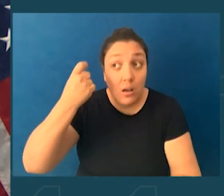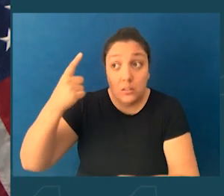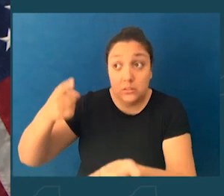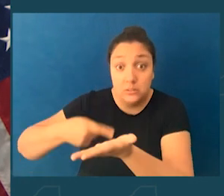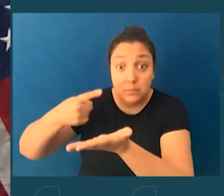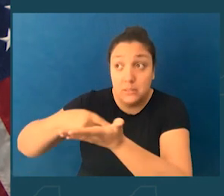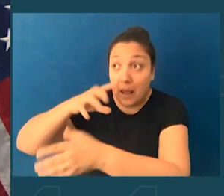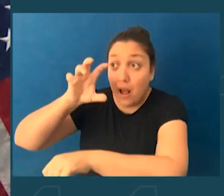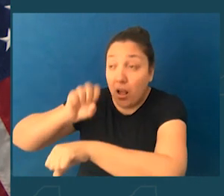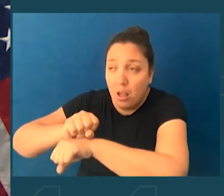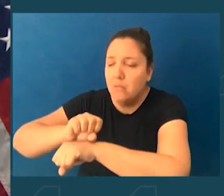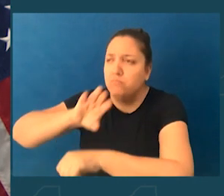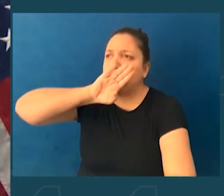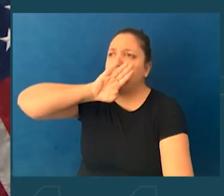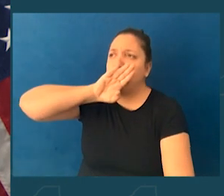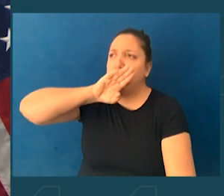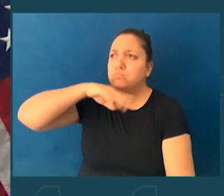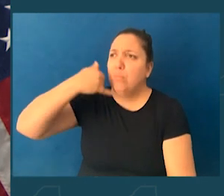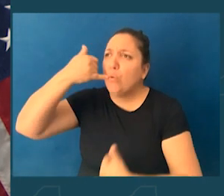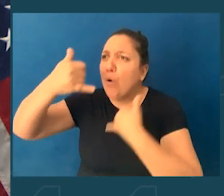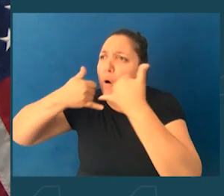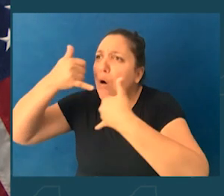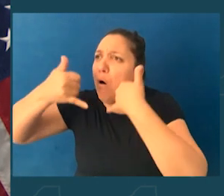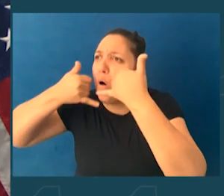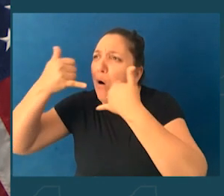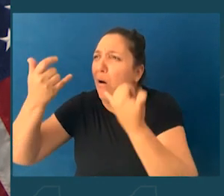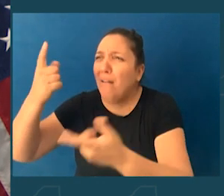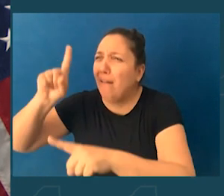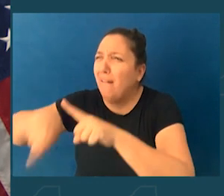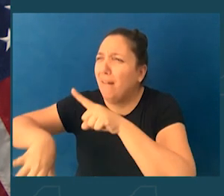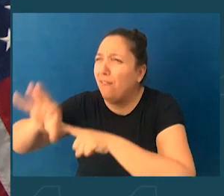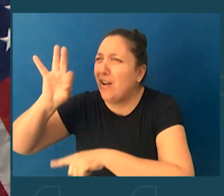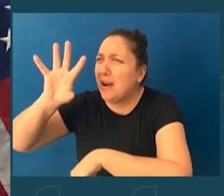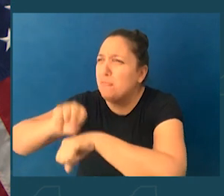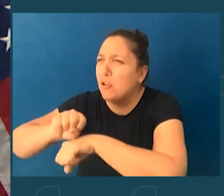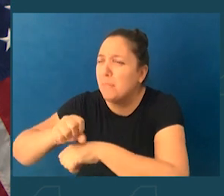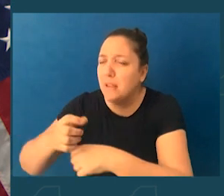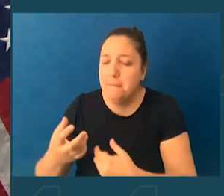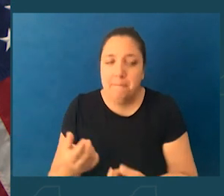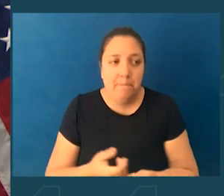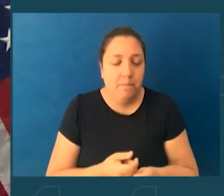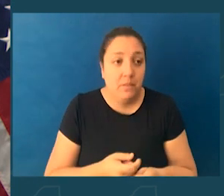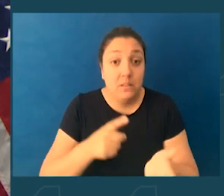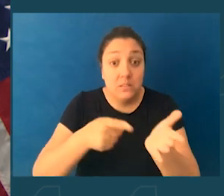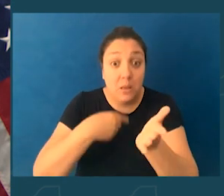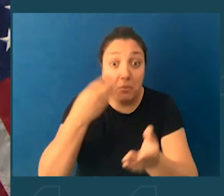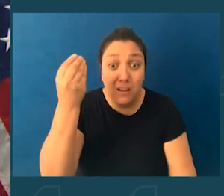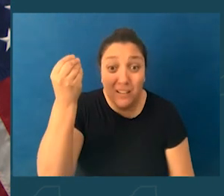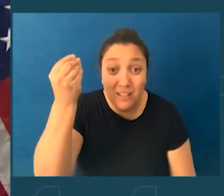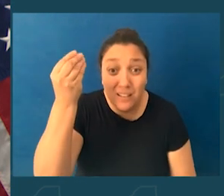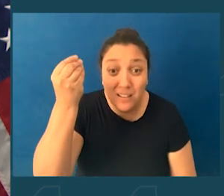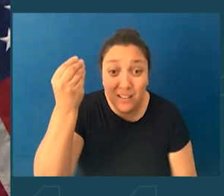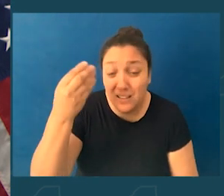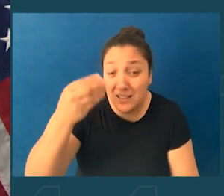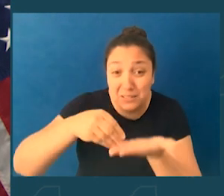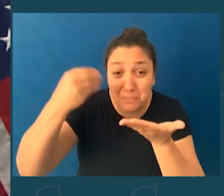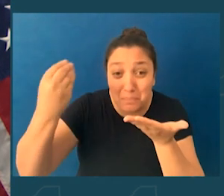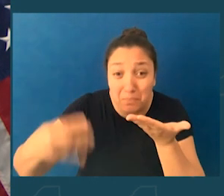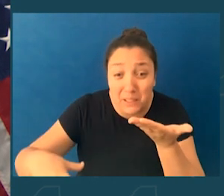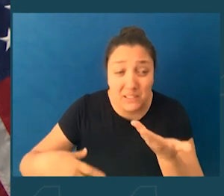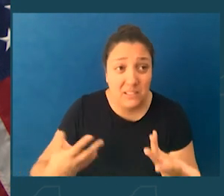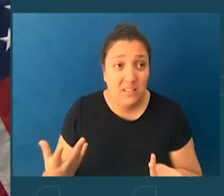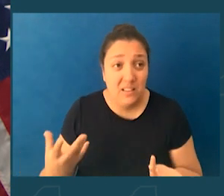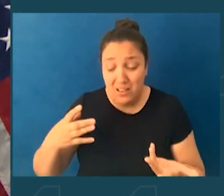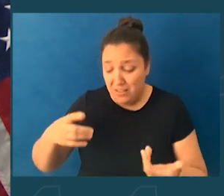cover the services, so is this going to be out of pocket, and does that mean you're not going to be able to make ends meet very easily that week when the cost of eggs